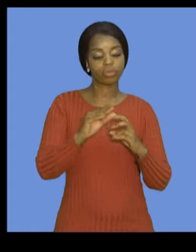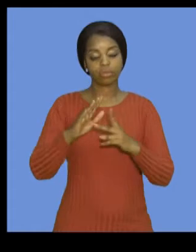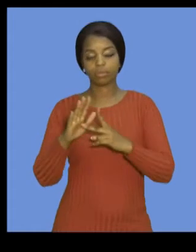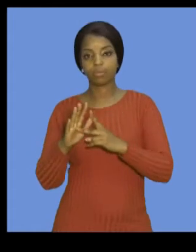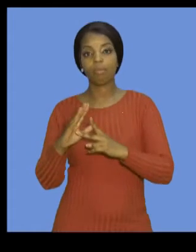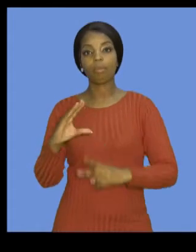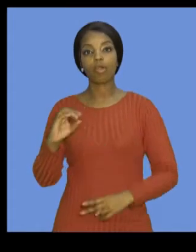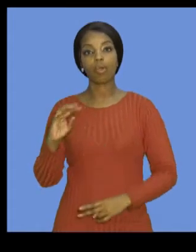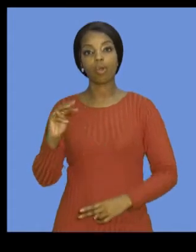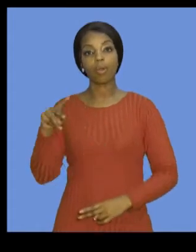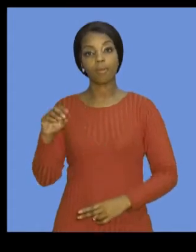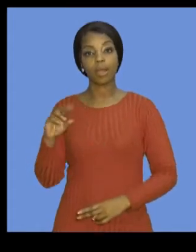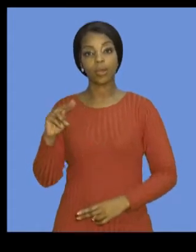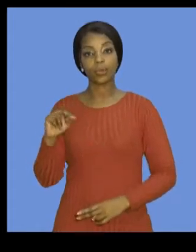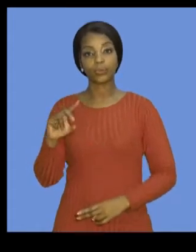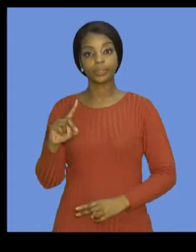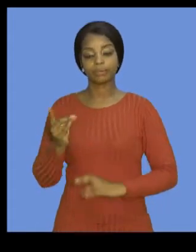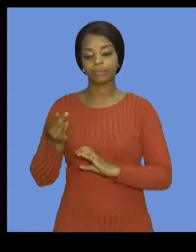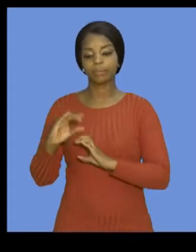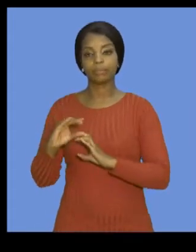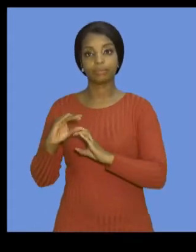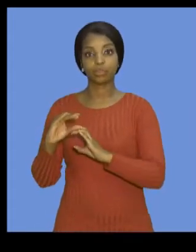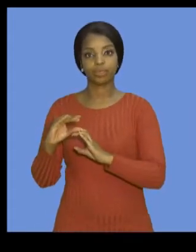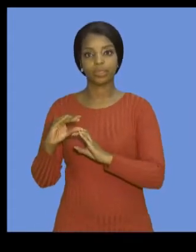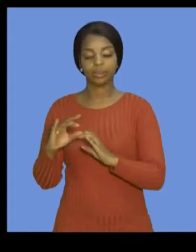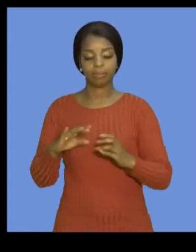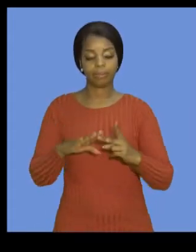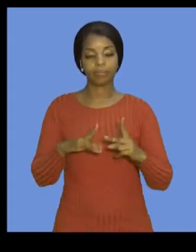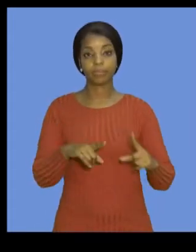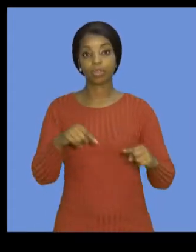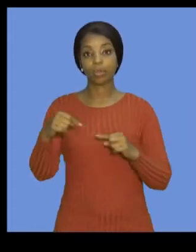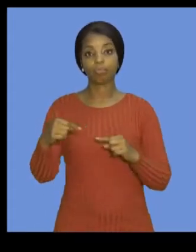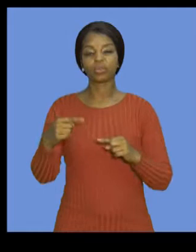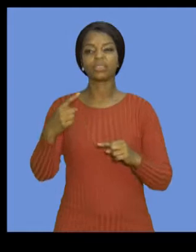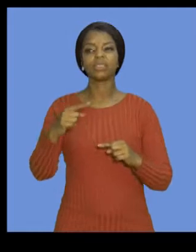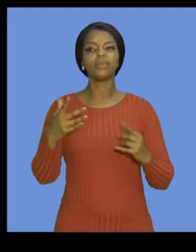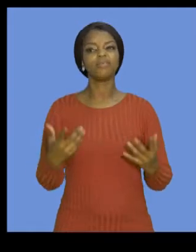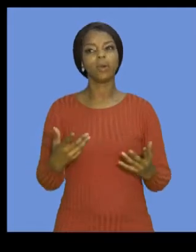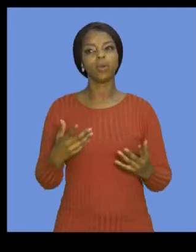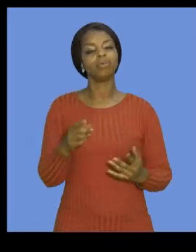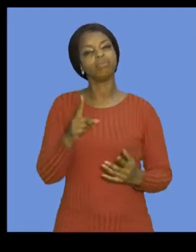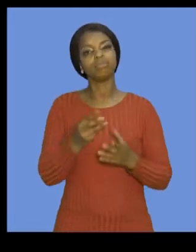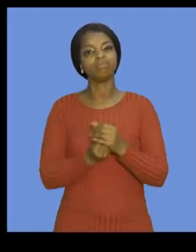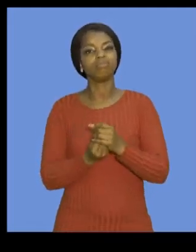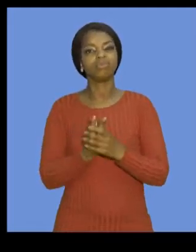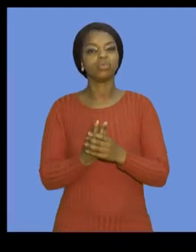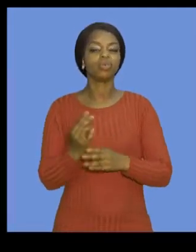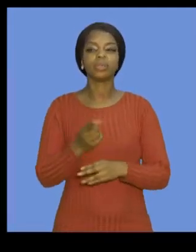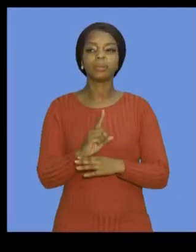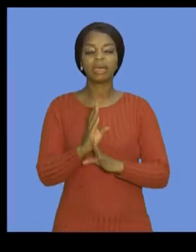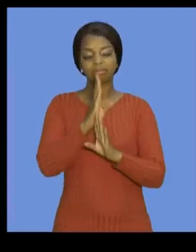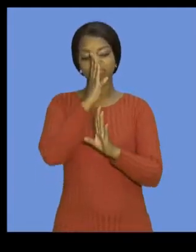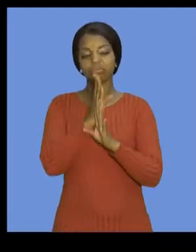call decay, which is the opposite of growth. And this would be a straight line, which is the same as simple interest, but